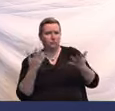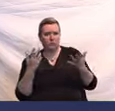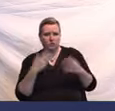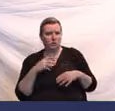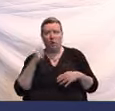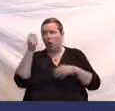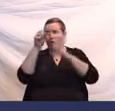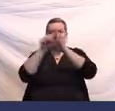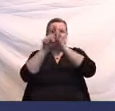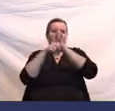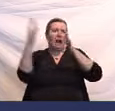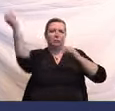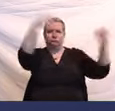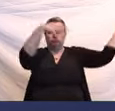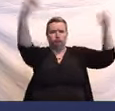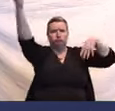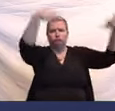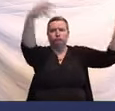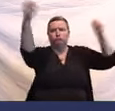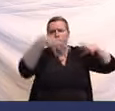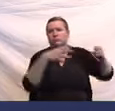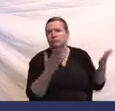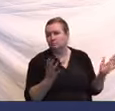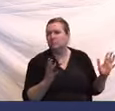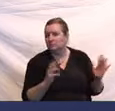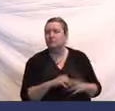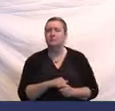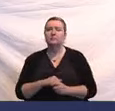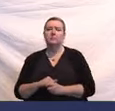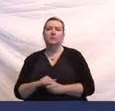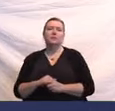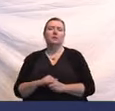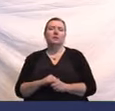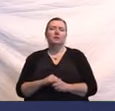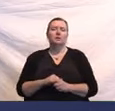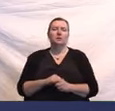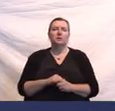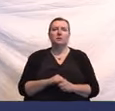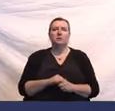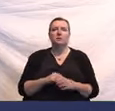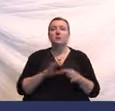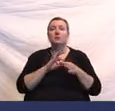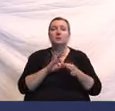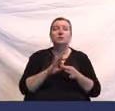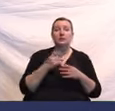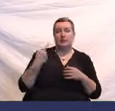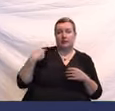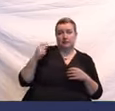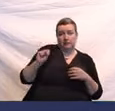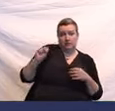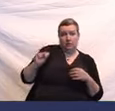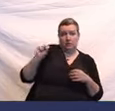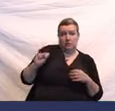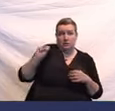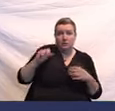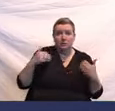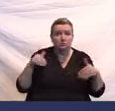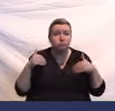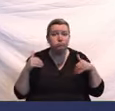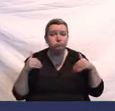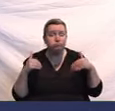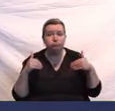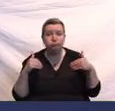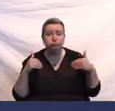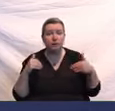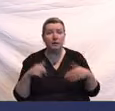last few years. To your point with regard to Saturday, I could think of no more fitting way than to